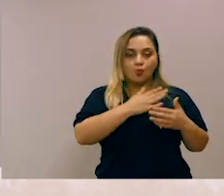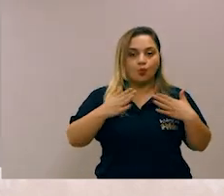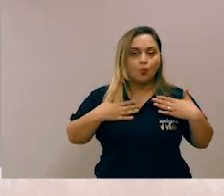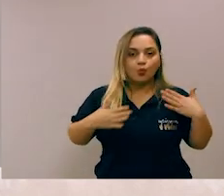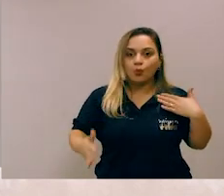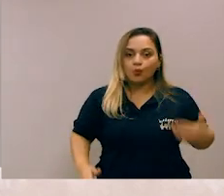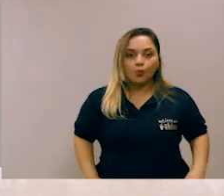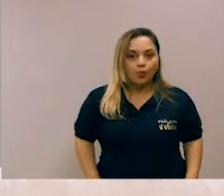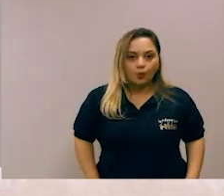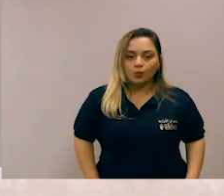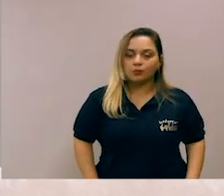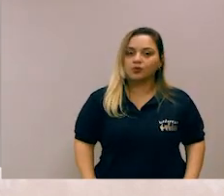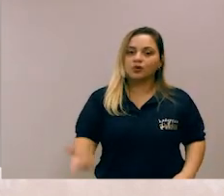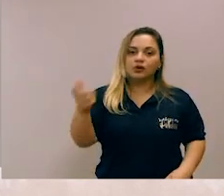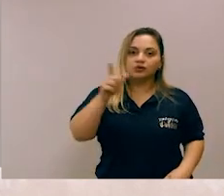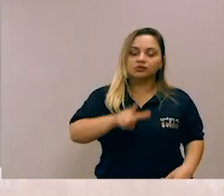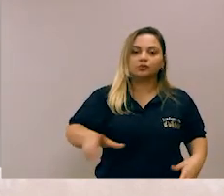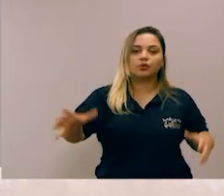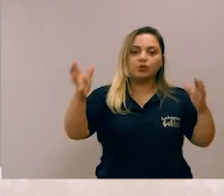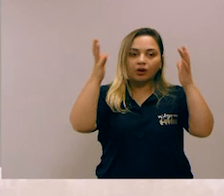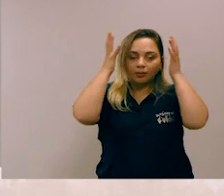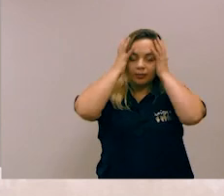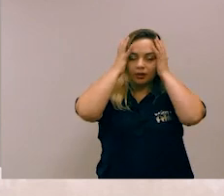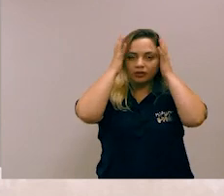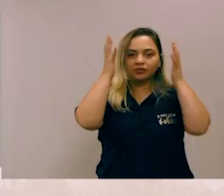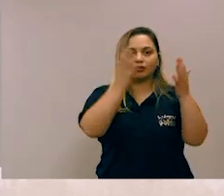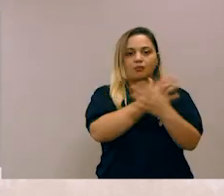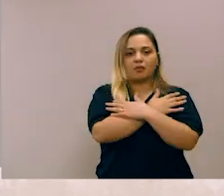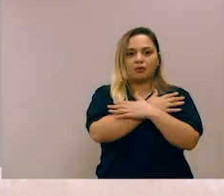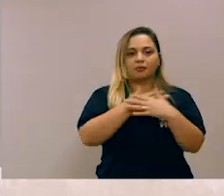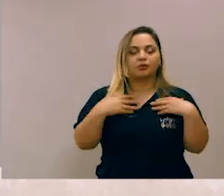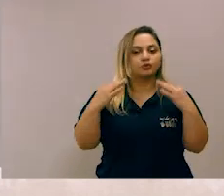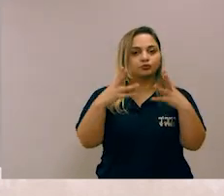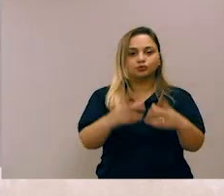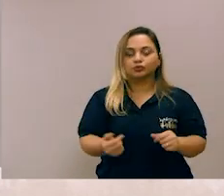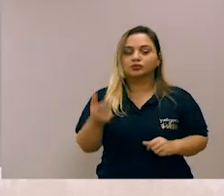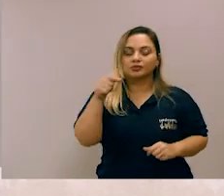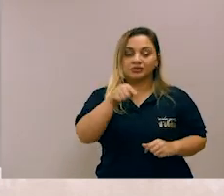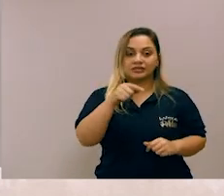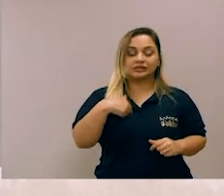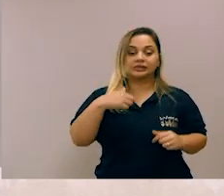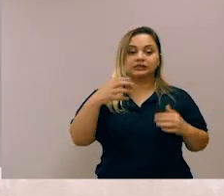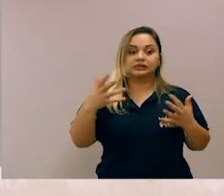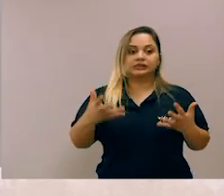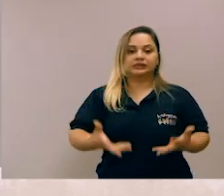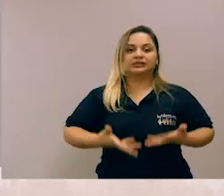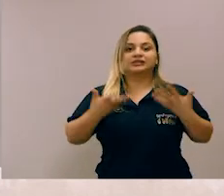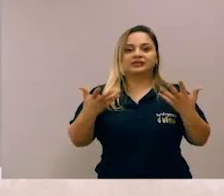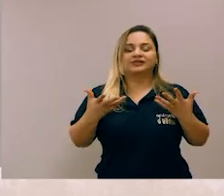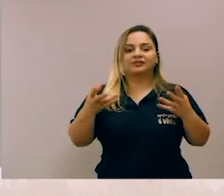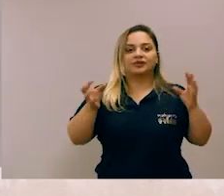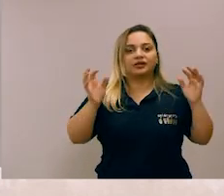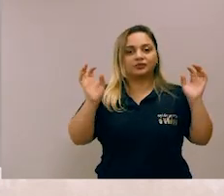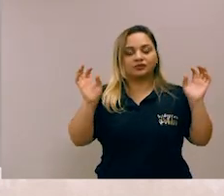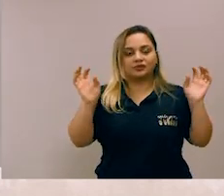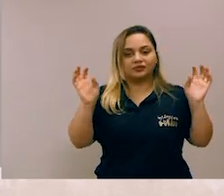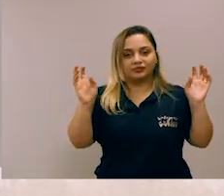was practically entire. It just didn't have a leg, but it had the